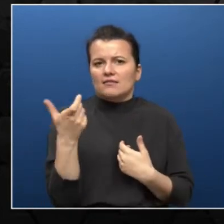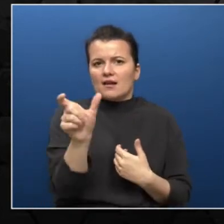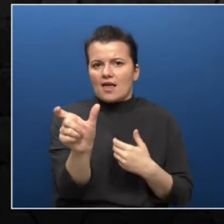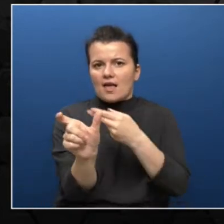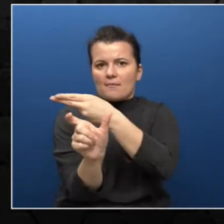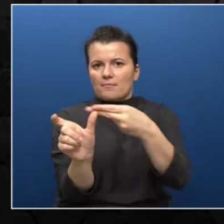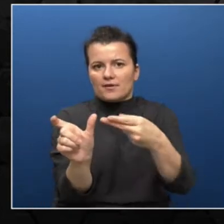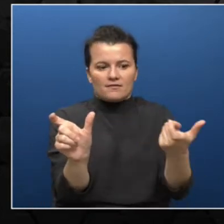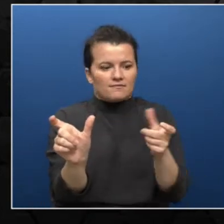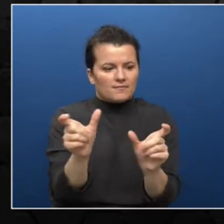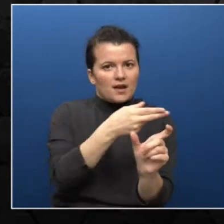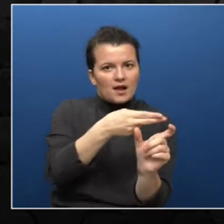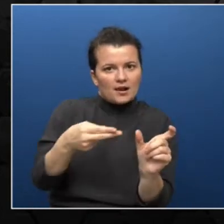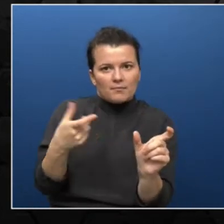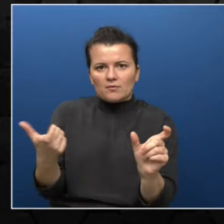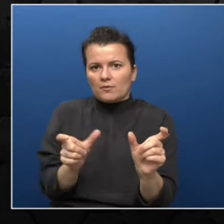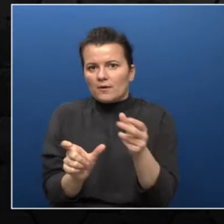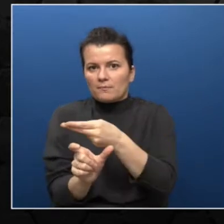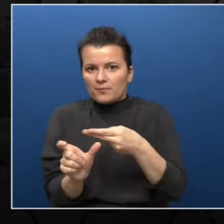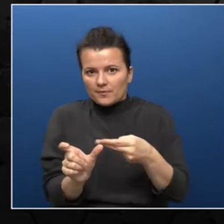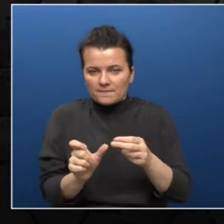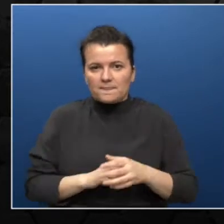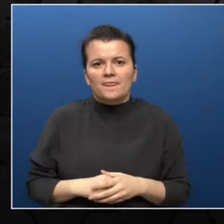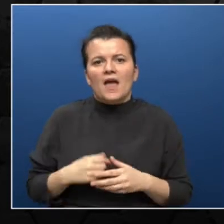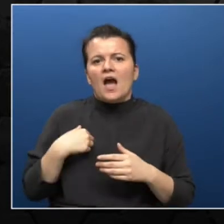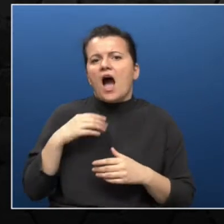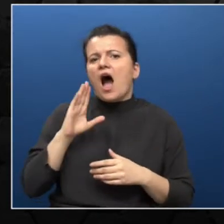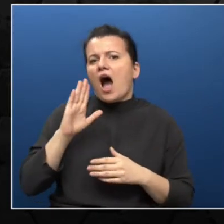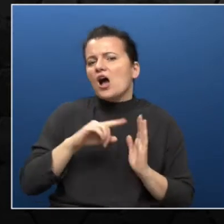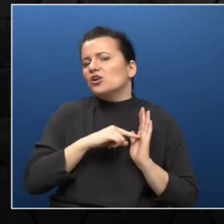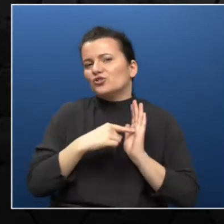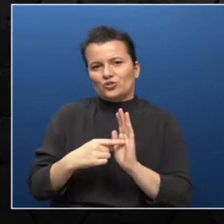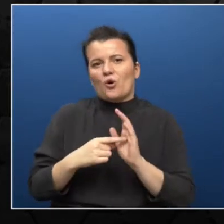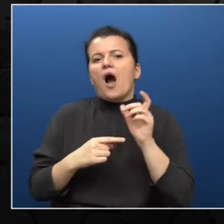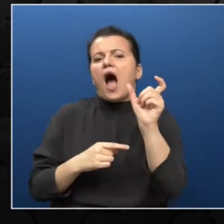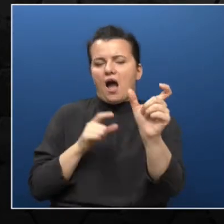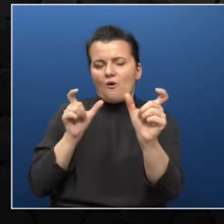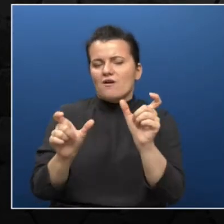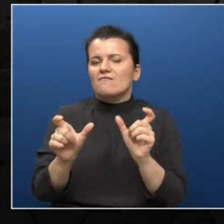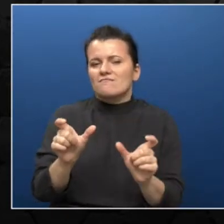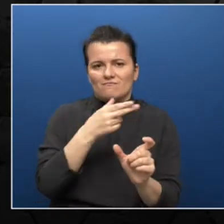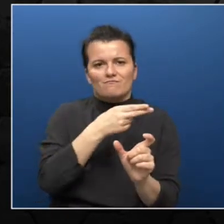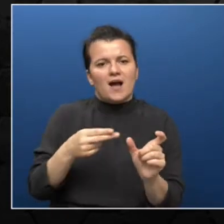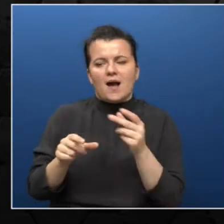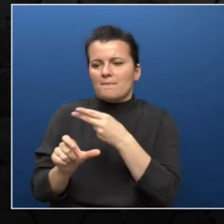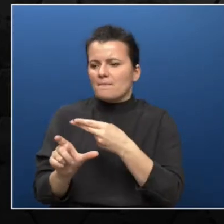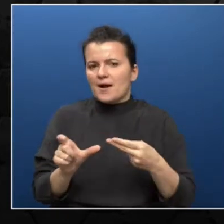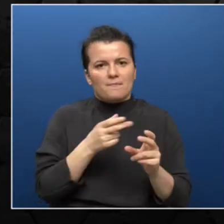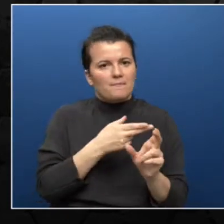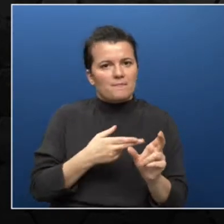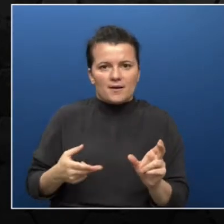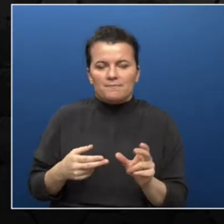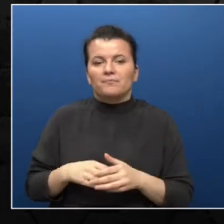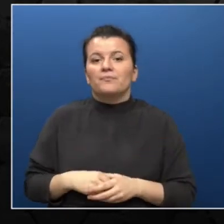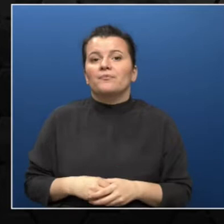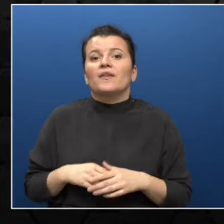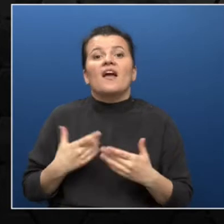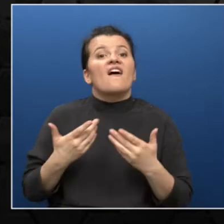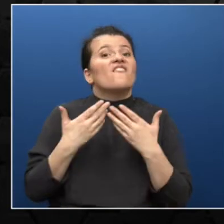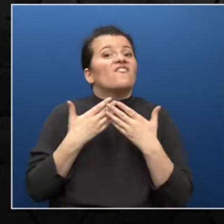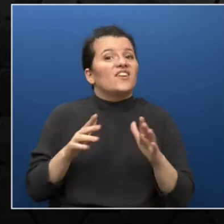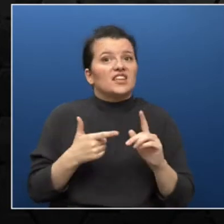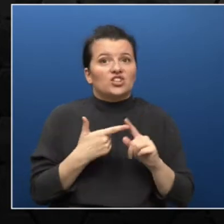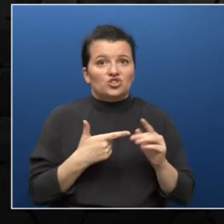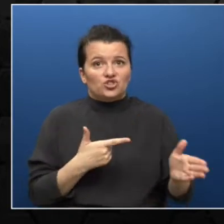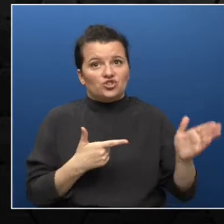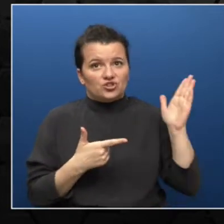this in the later slide. So we will look each and everything into detail later. And then after tokenizing the data, we would normalize the data and